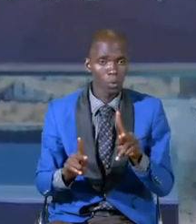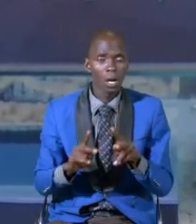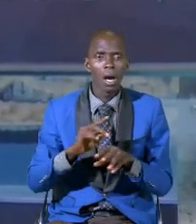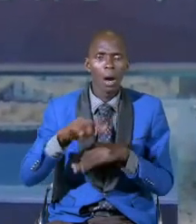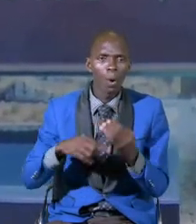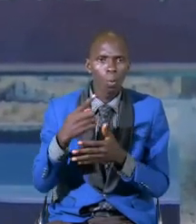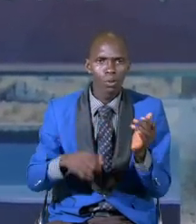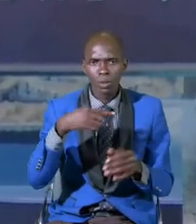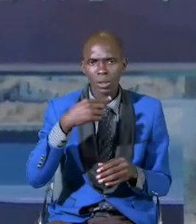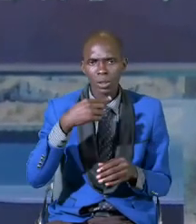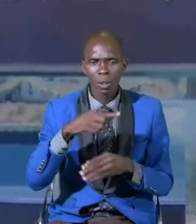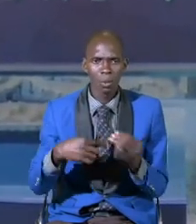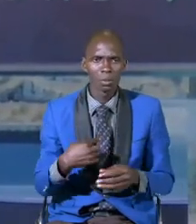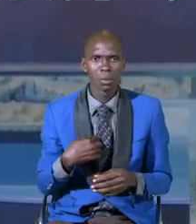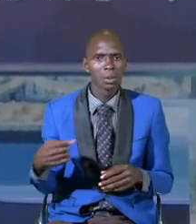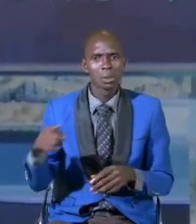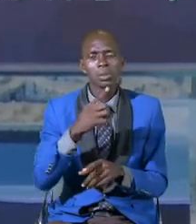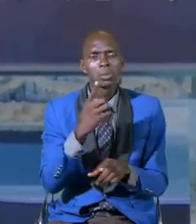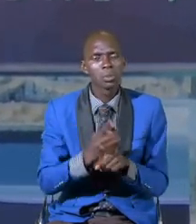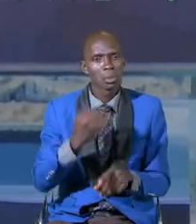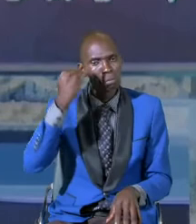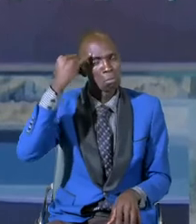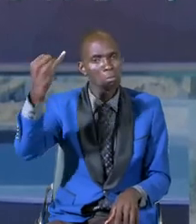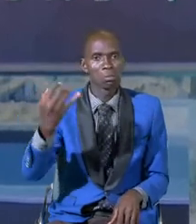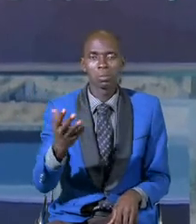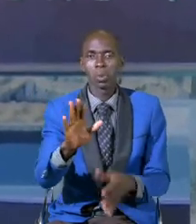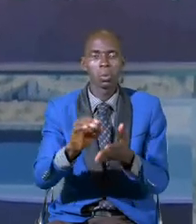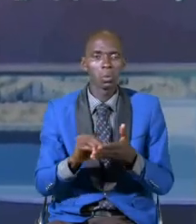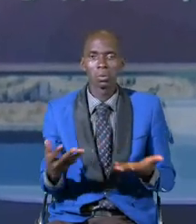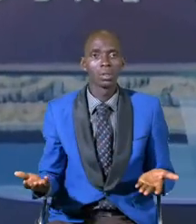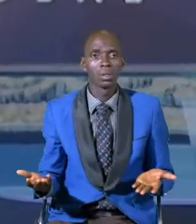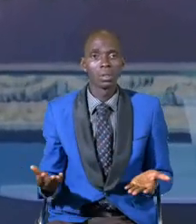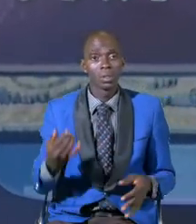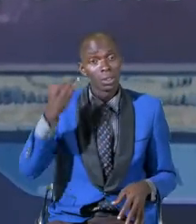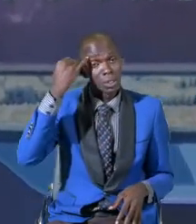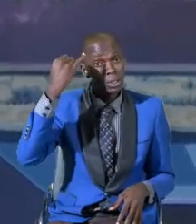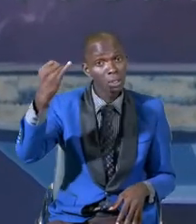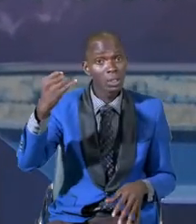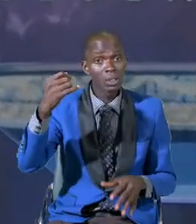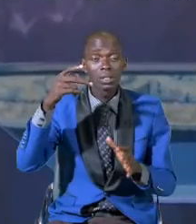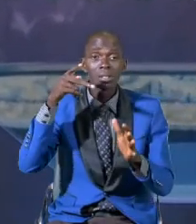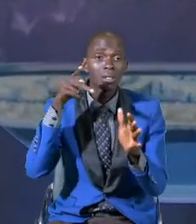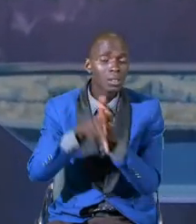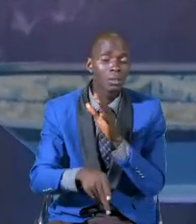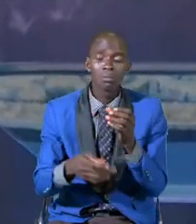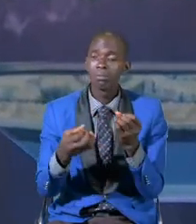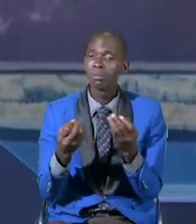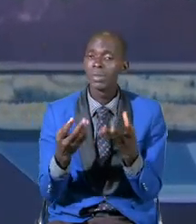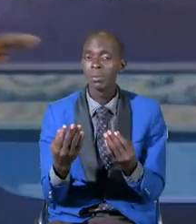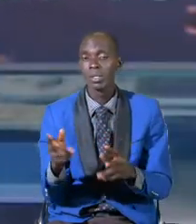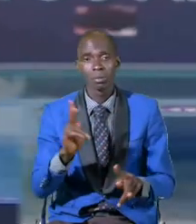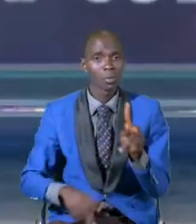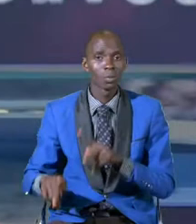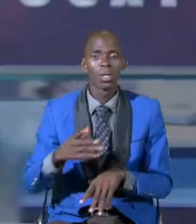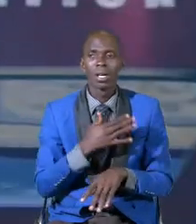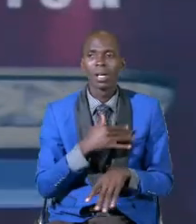they didn't. They just assumed. It's imagination. Imaginations kill a lot of people. And they said,